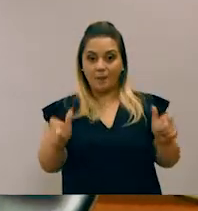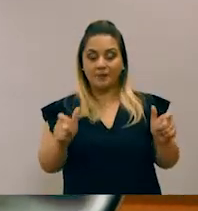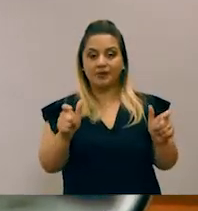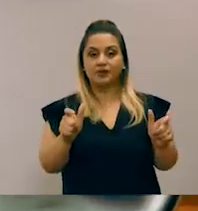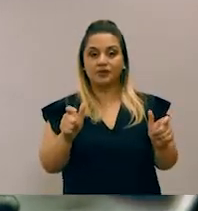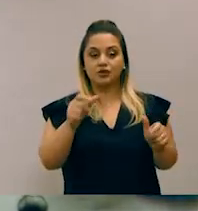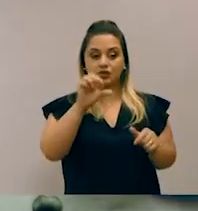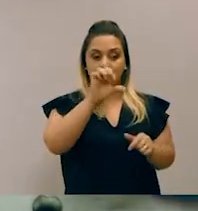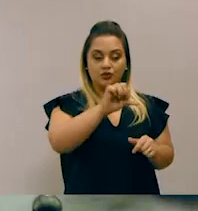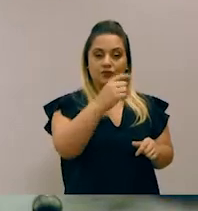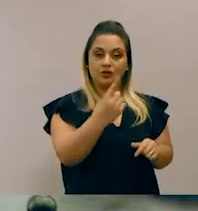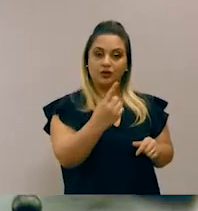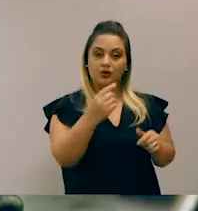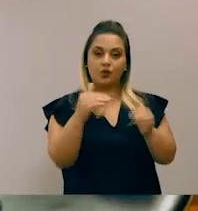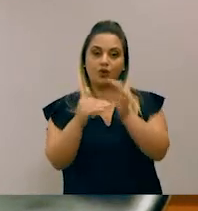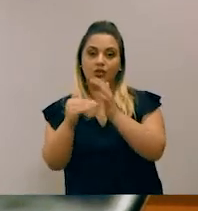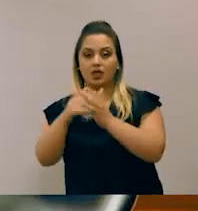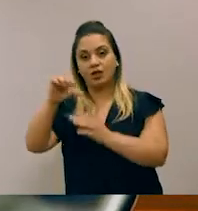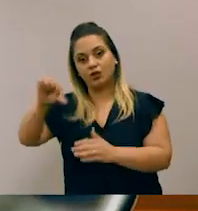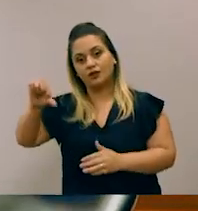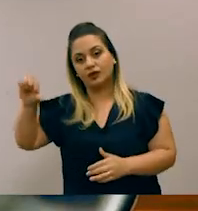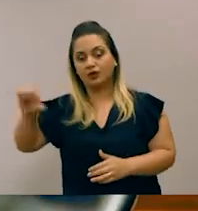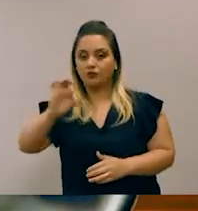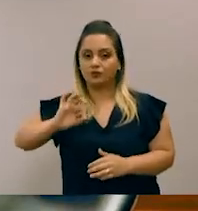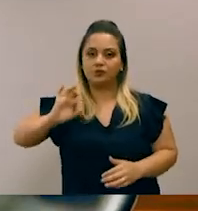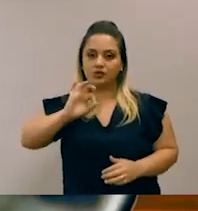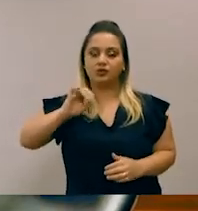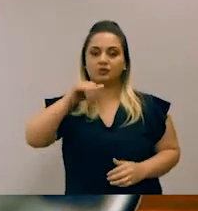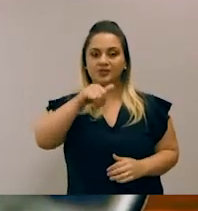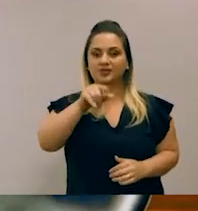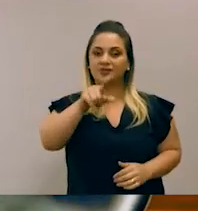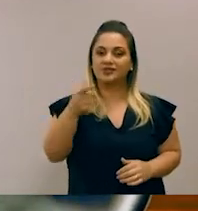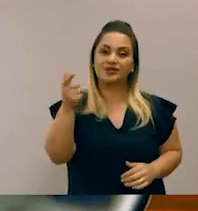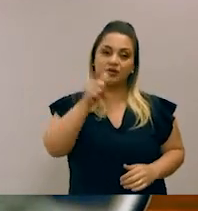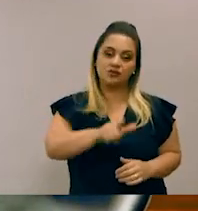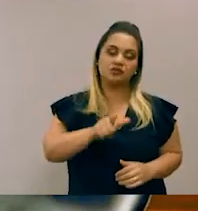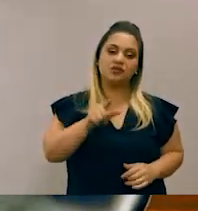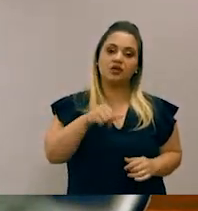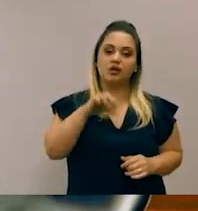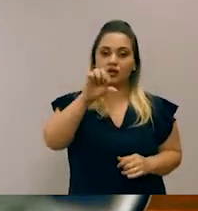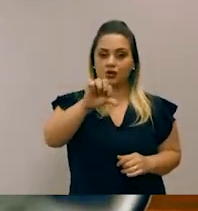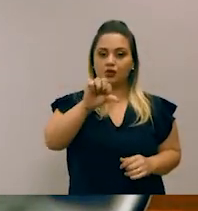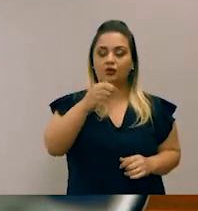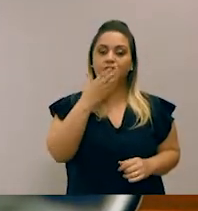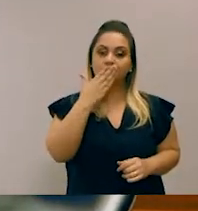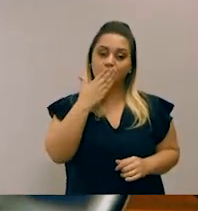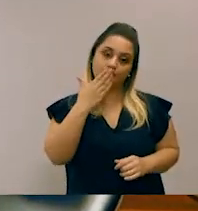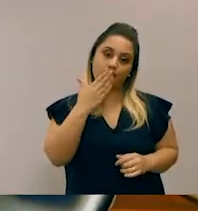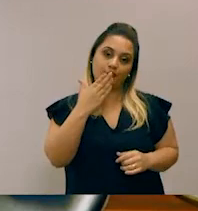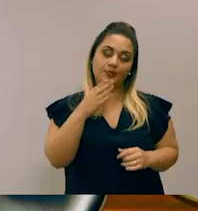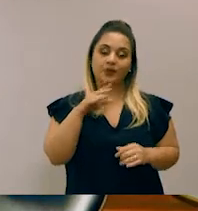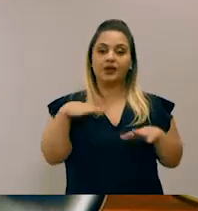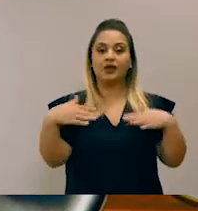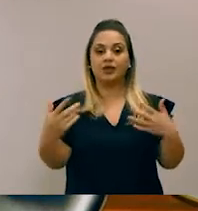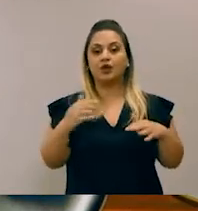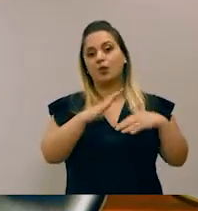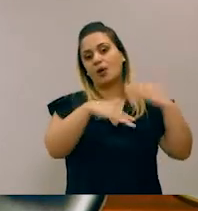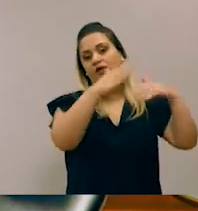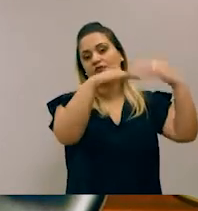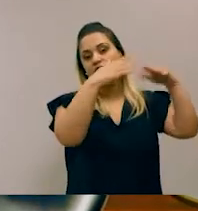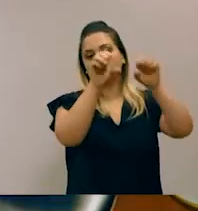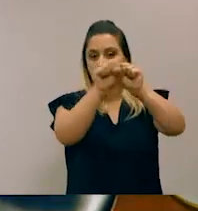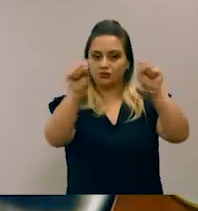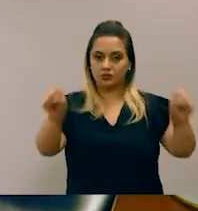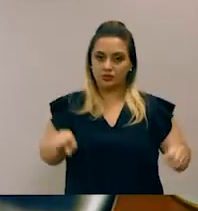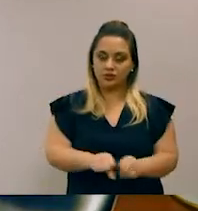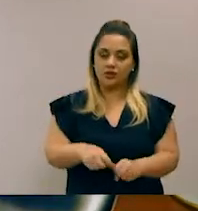is increased from 91% to 99% if you consider the 9 types. So maybe an